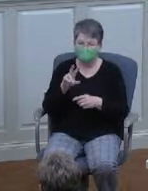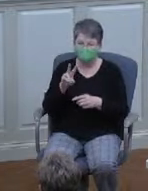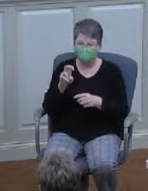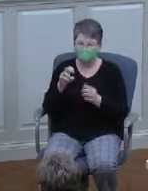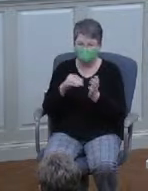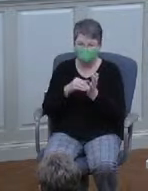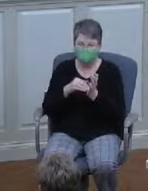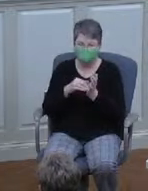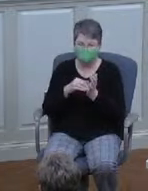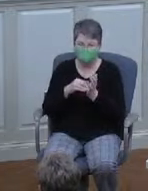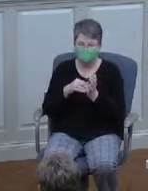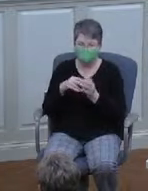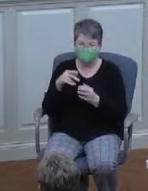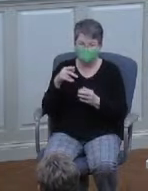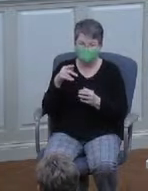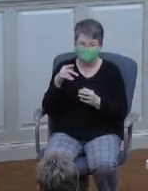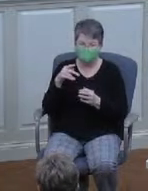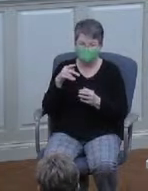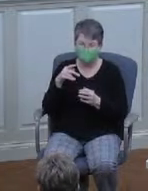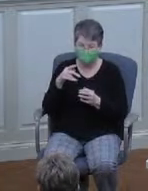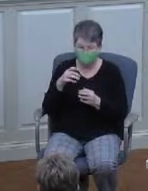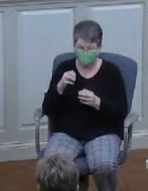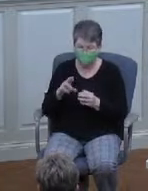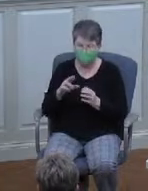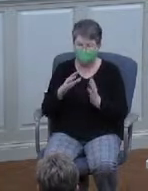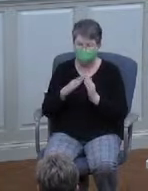or so per municipality.